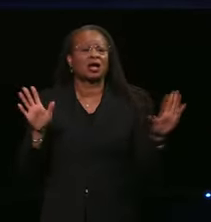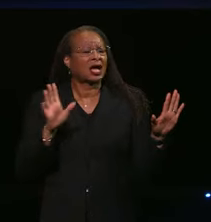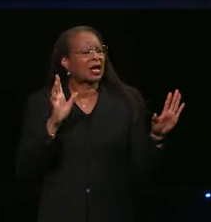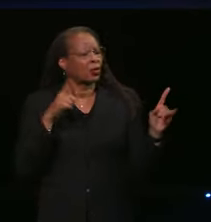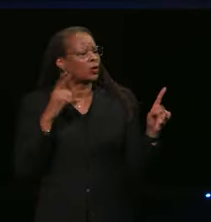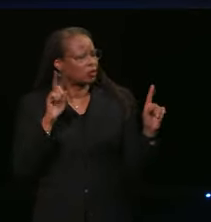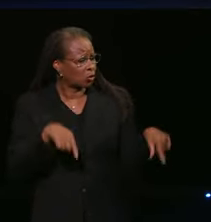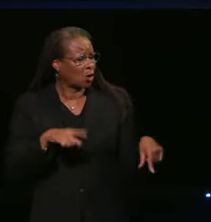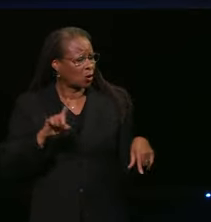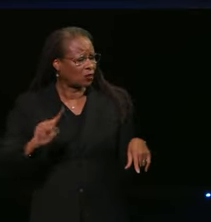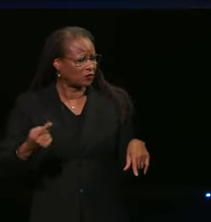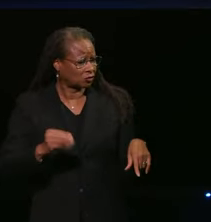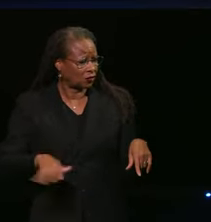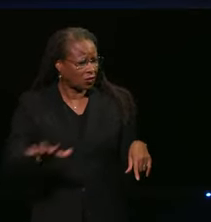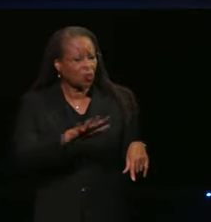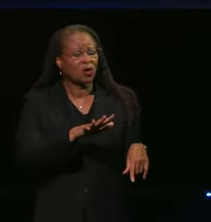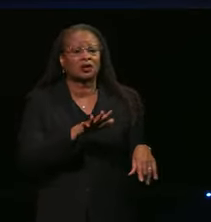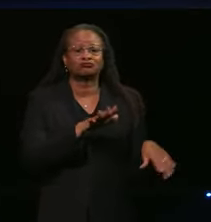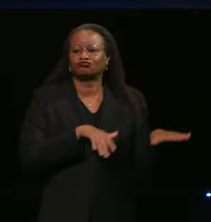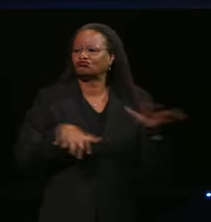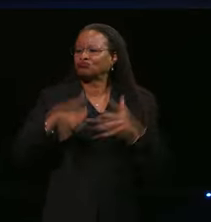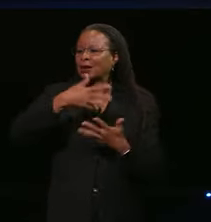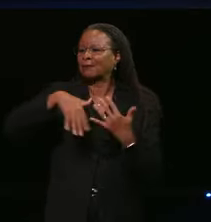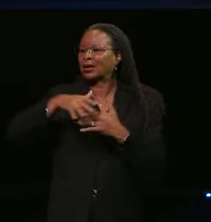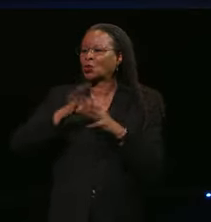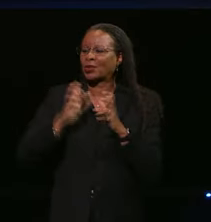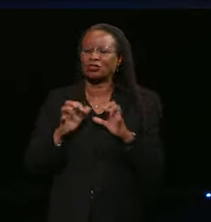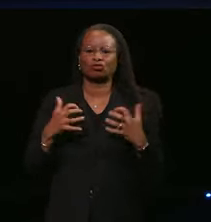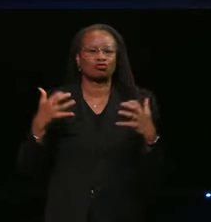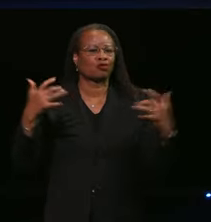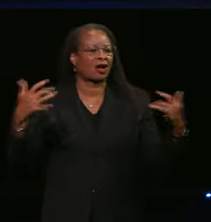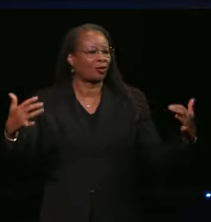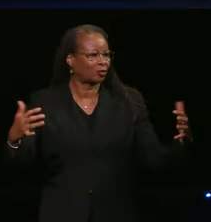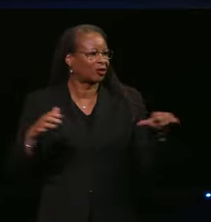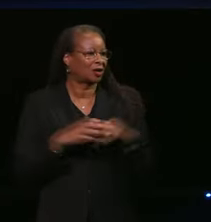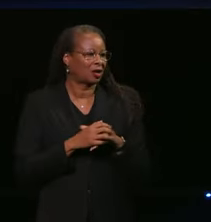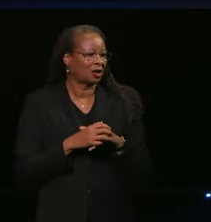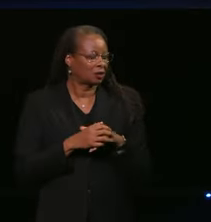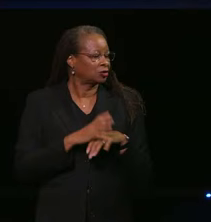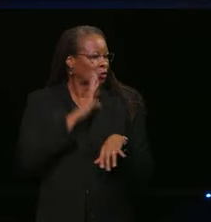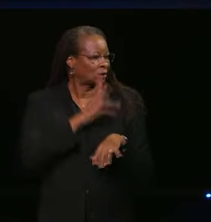go downstairs and you hob, you know, mingle with the crowd here, there are,